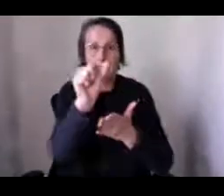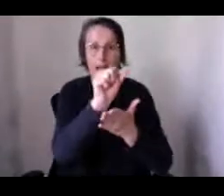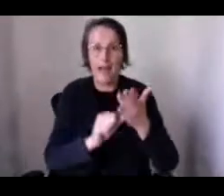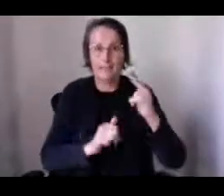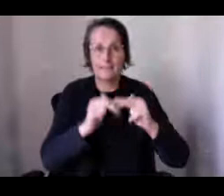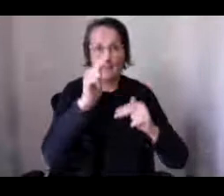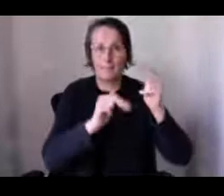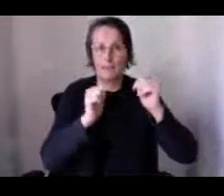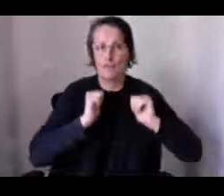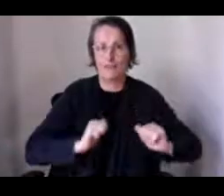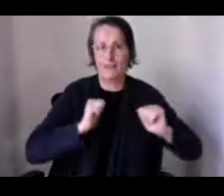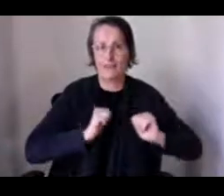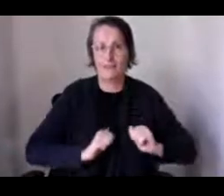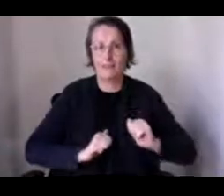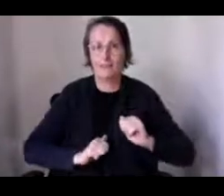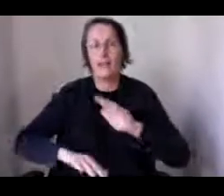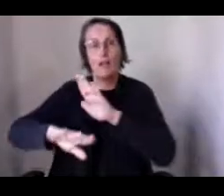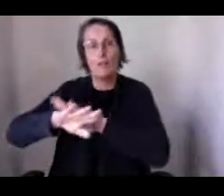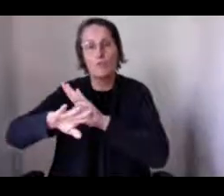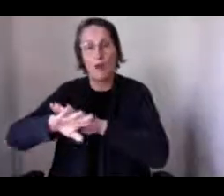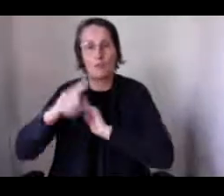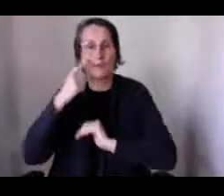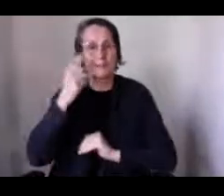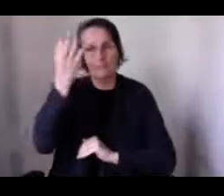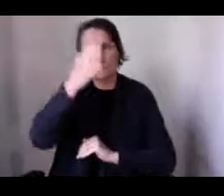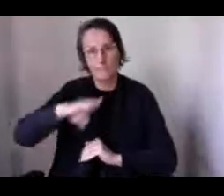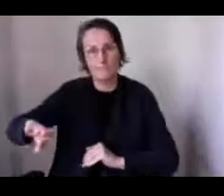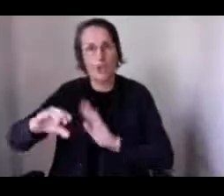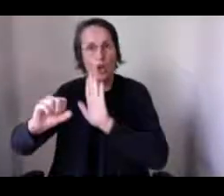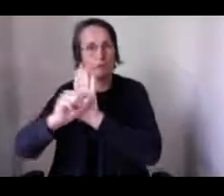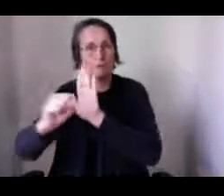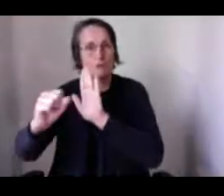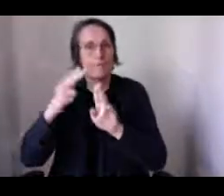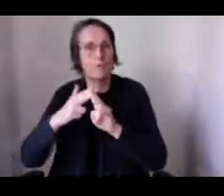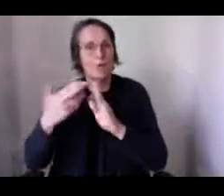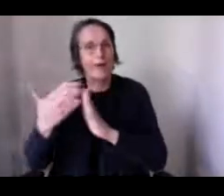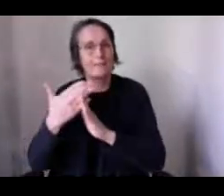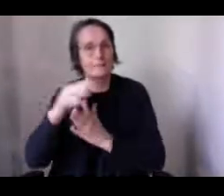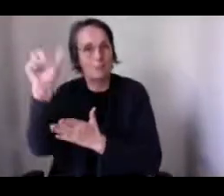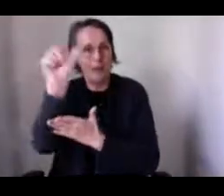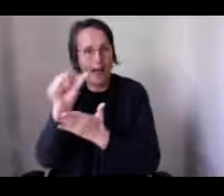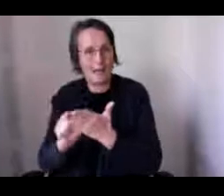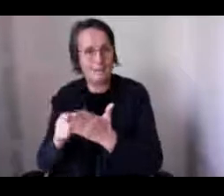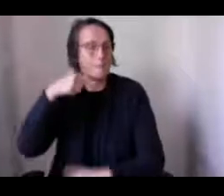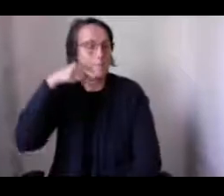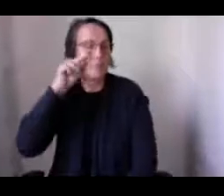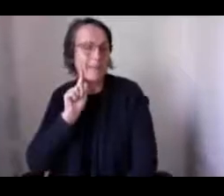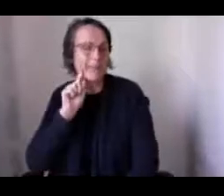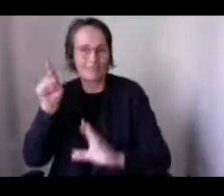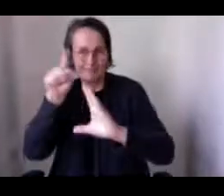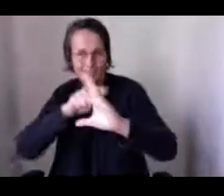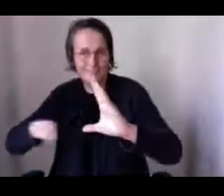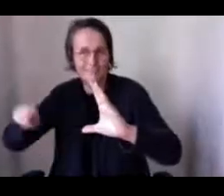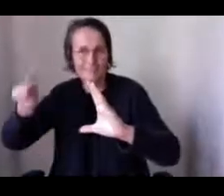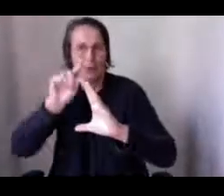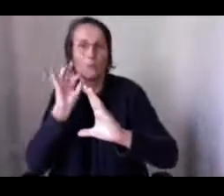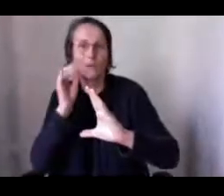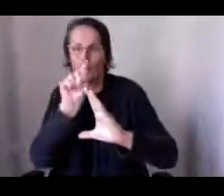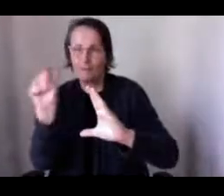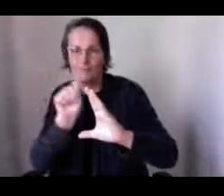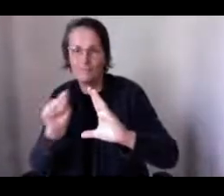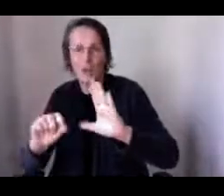the top right-hand corner is the Accessible Arts logo. This is in a circle that has a pink background with white writing. The logo